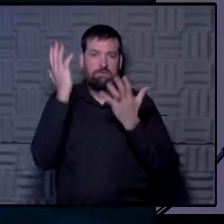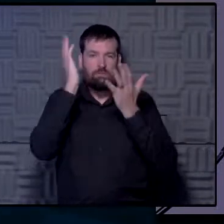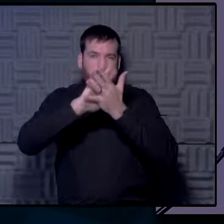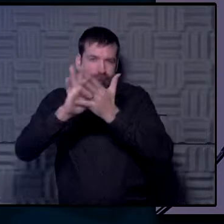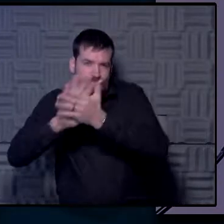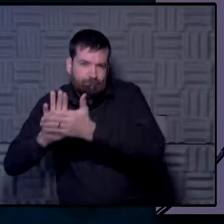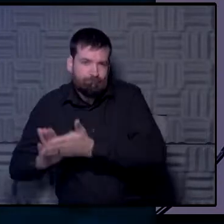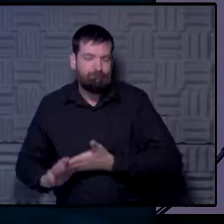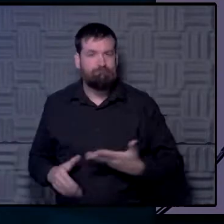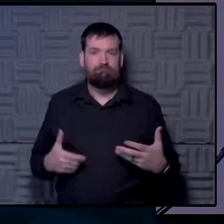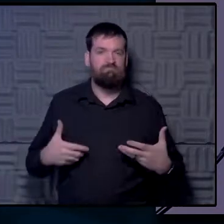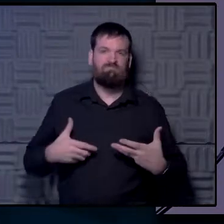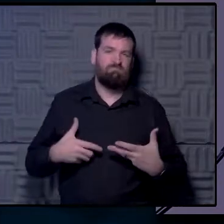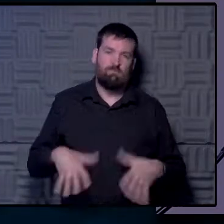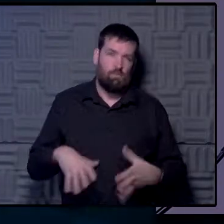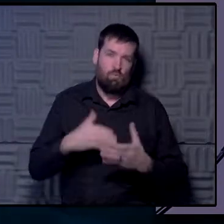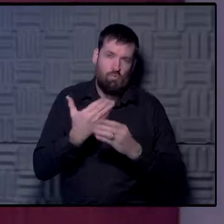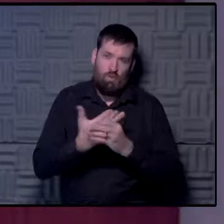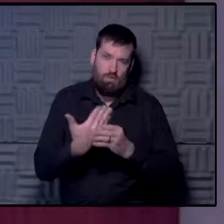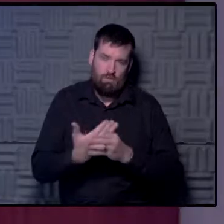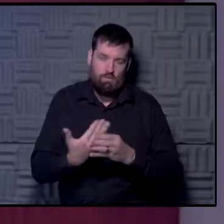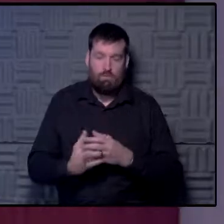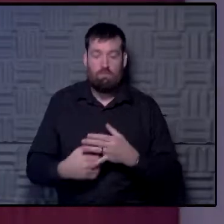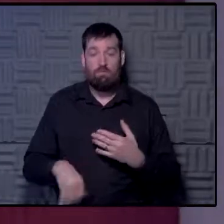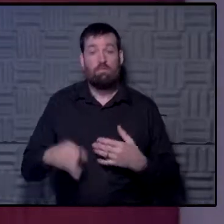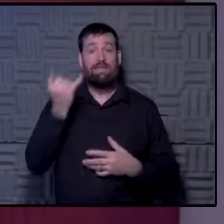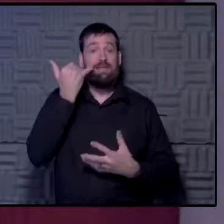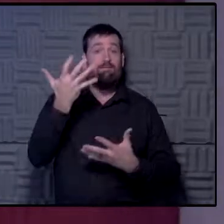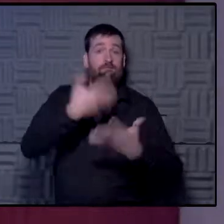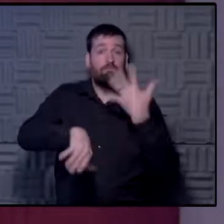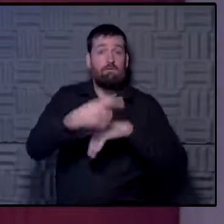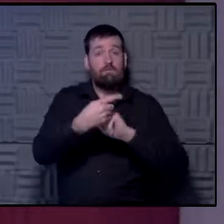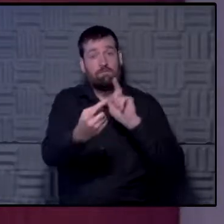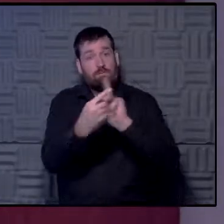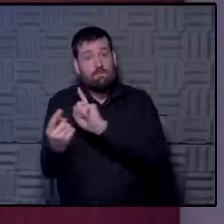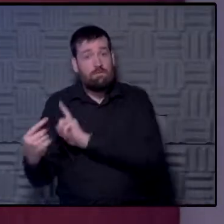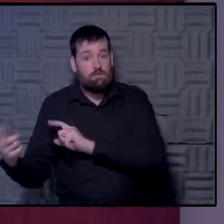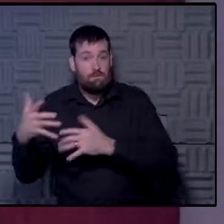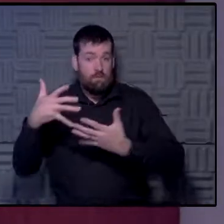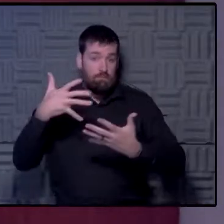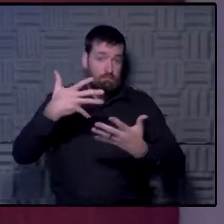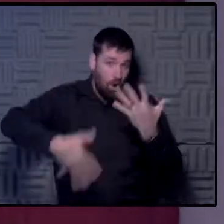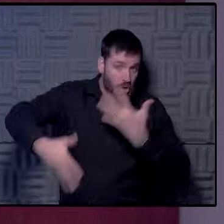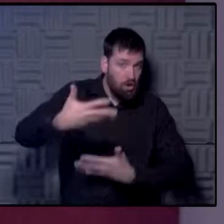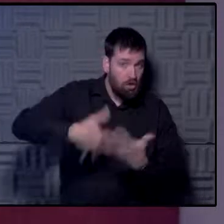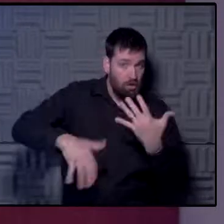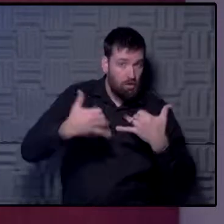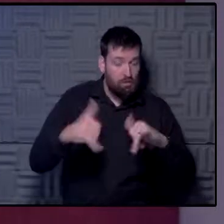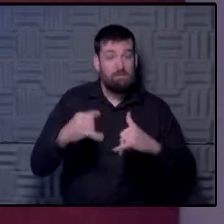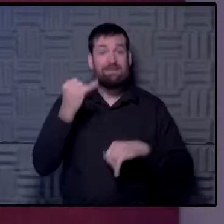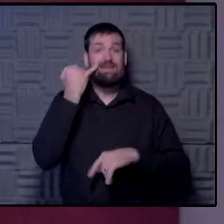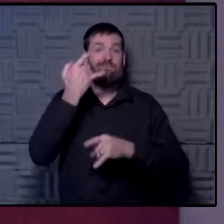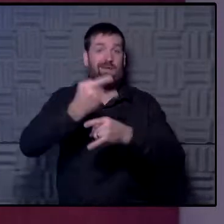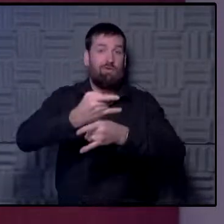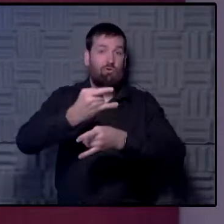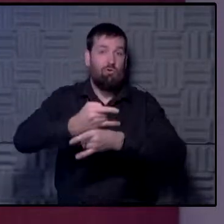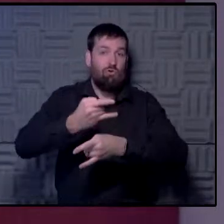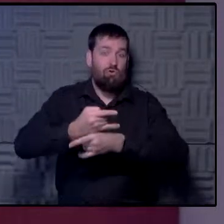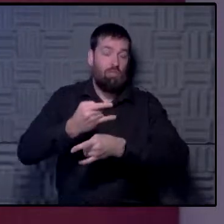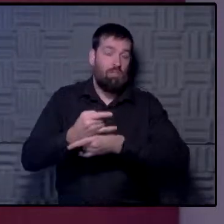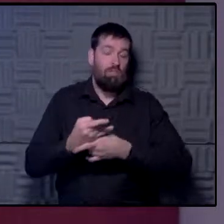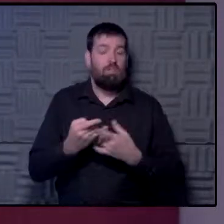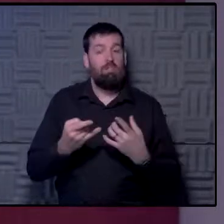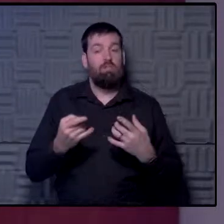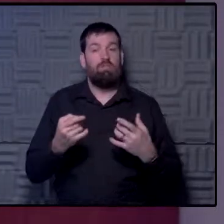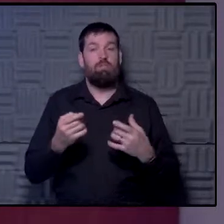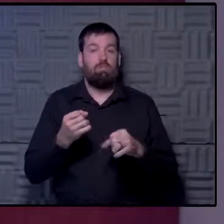irritation. And if you're having a socially distanced party as adults, if there's alcoholic beverages involved, we would want to